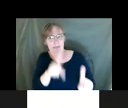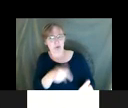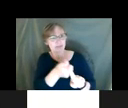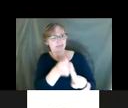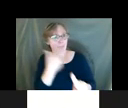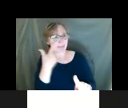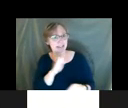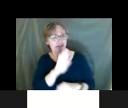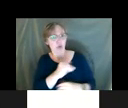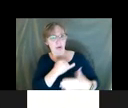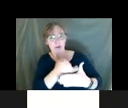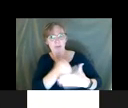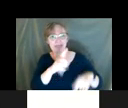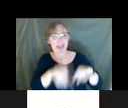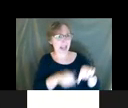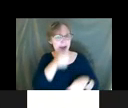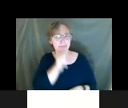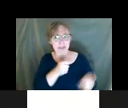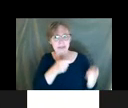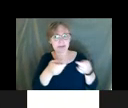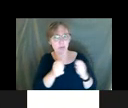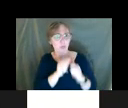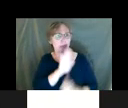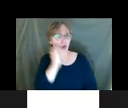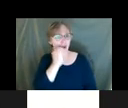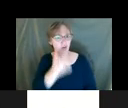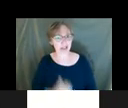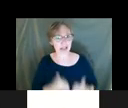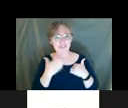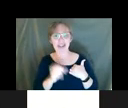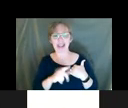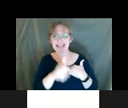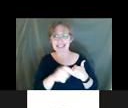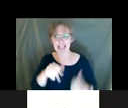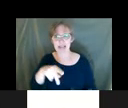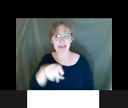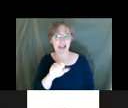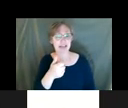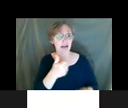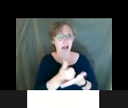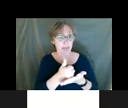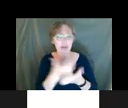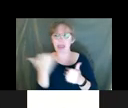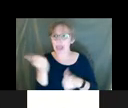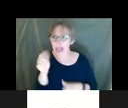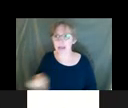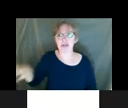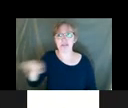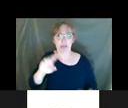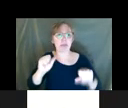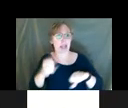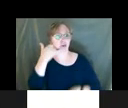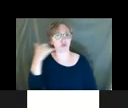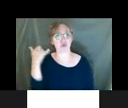is unable to cope with everyday life and is in need of APS help. That person can call